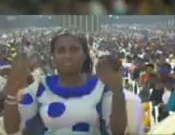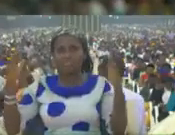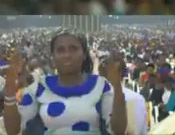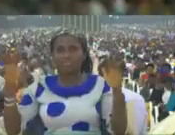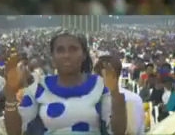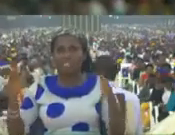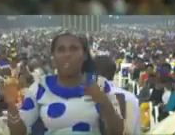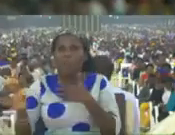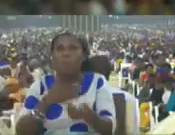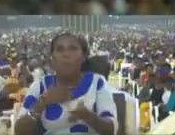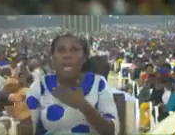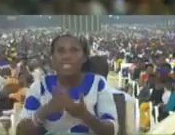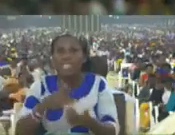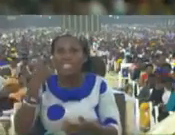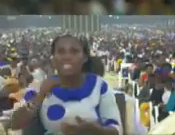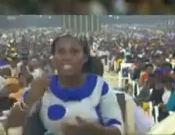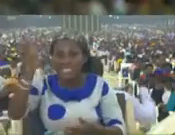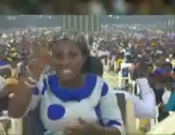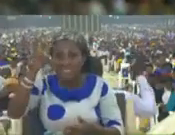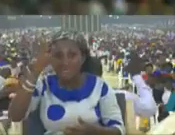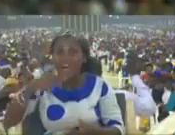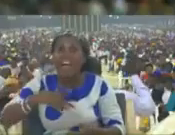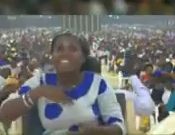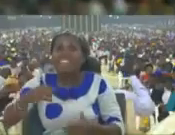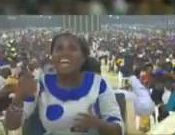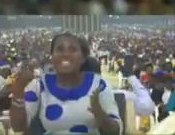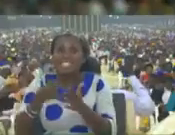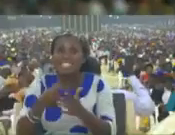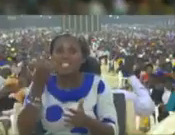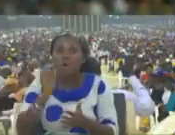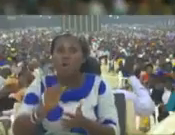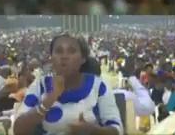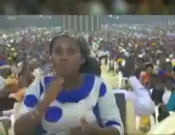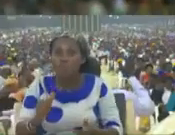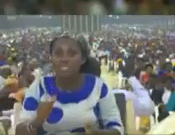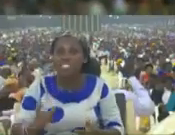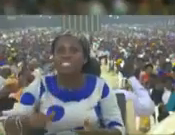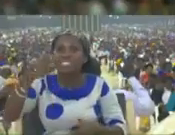Whether the devil likes it or not, the anointing that